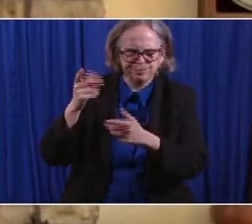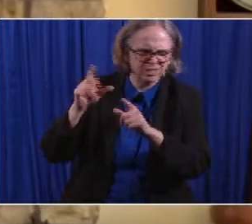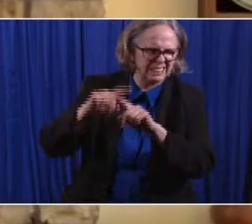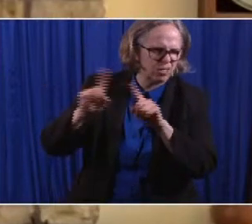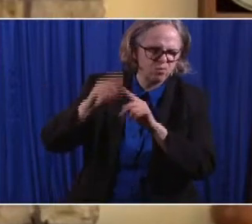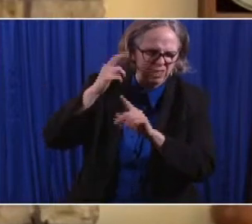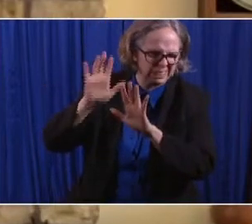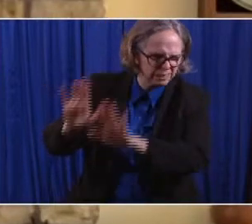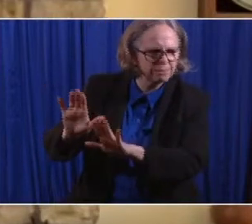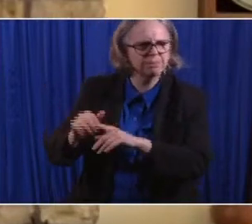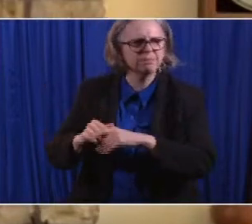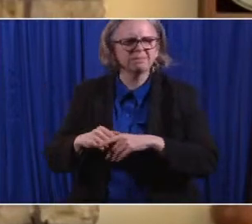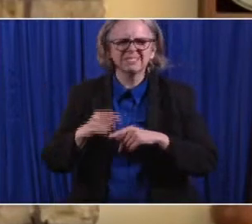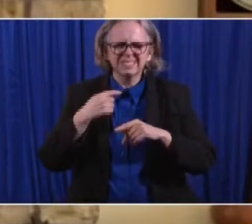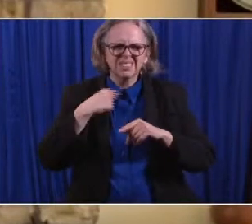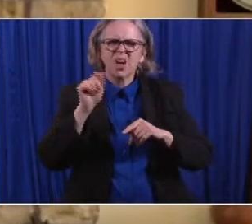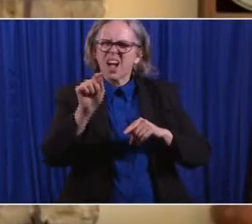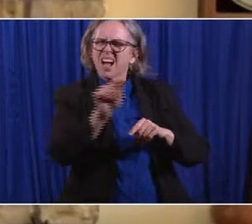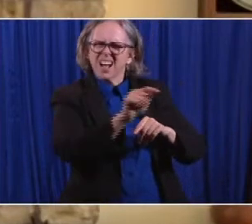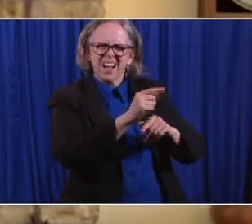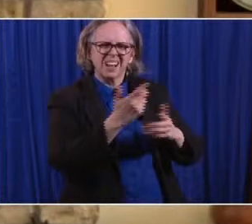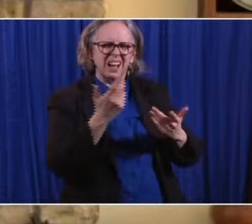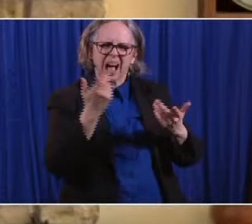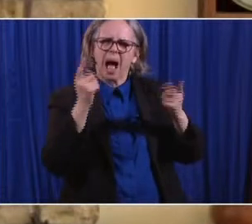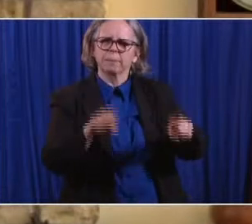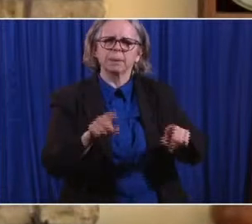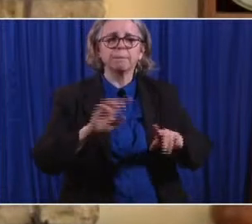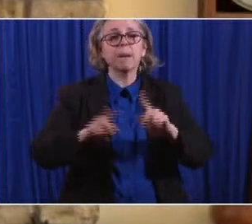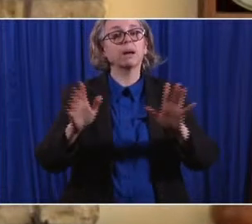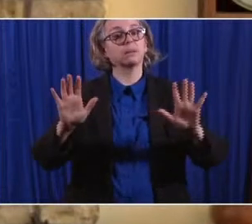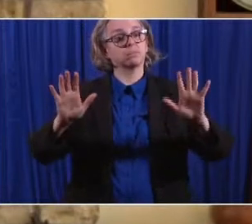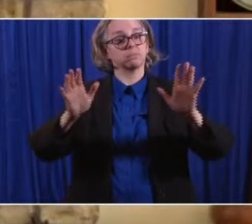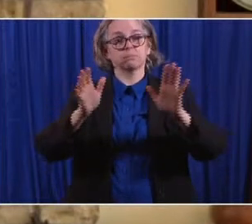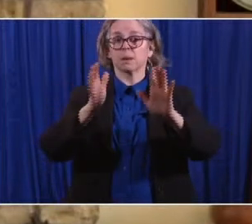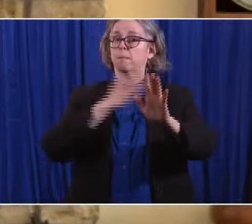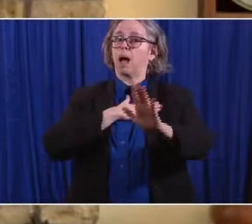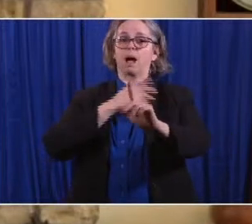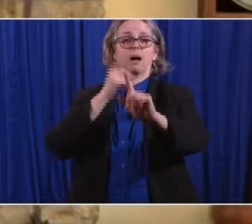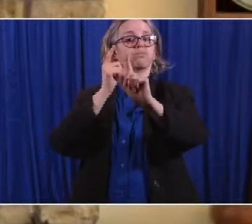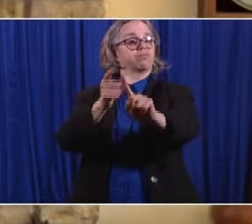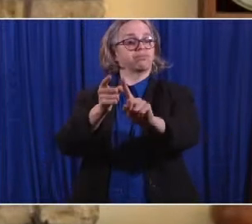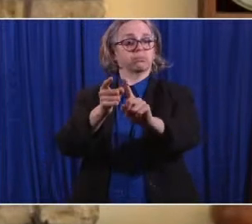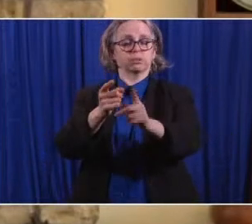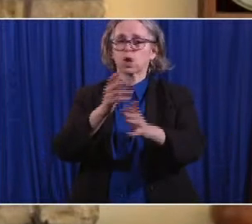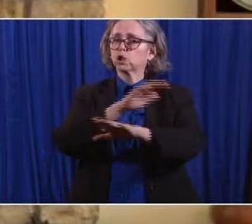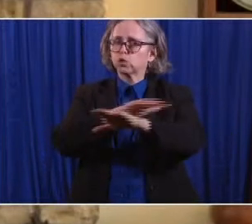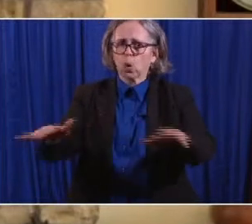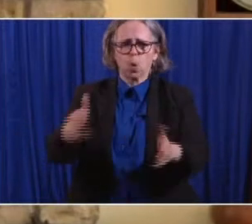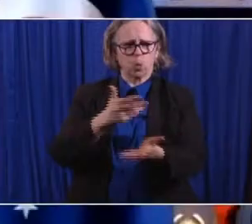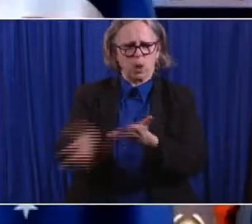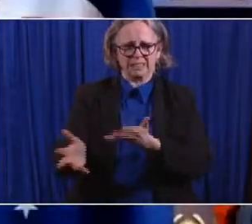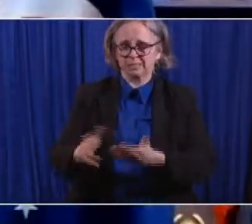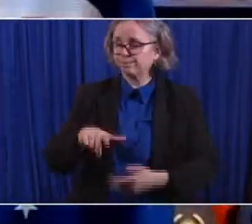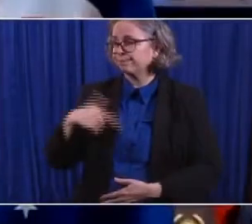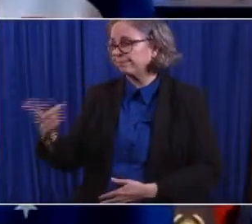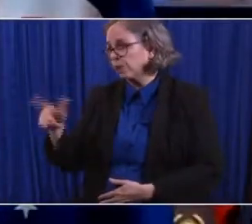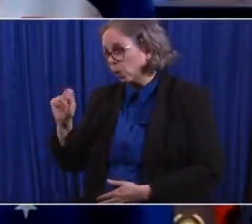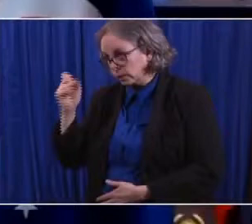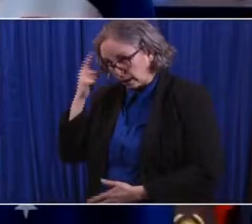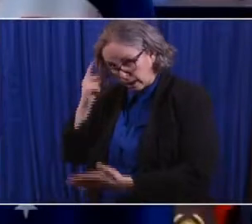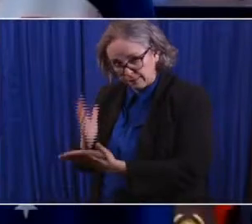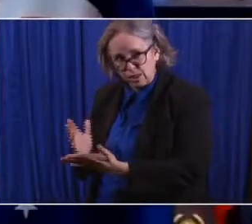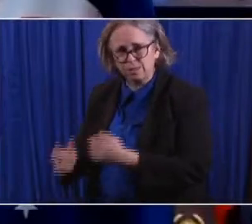we report anything that we know in regard to that. Lieutenant Governor? Yeah, Governor, again, I've